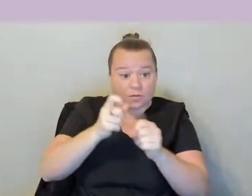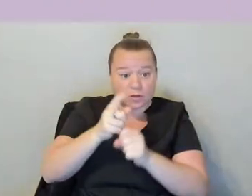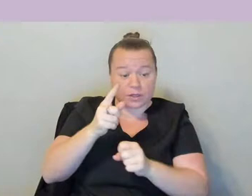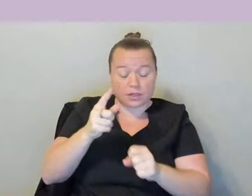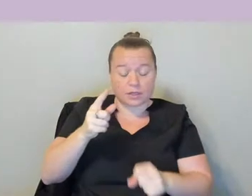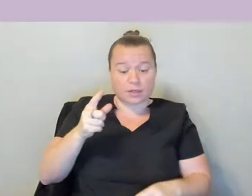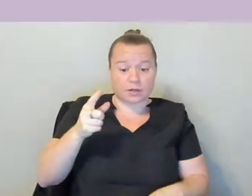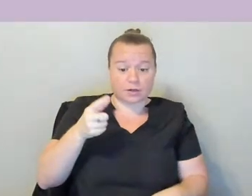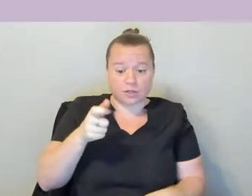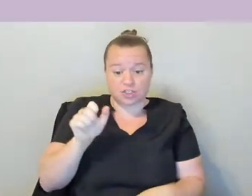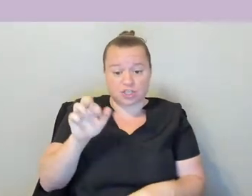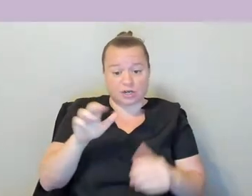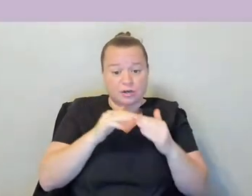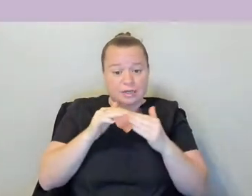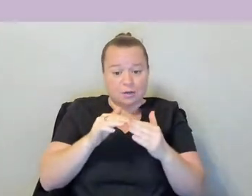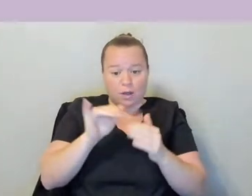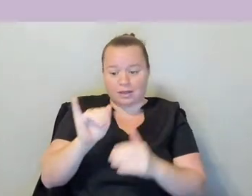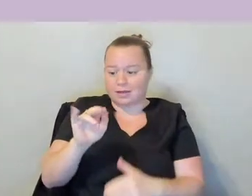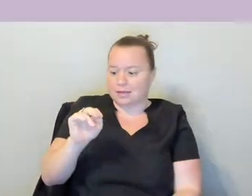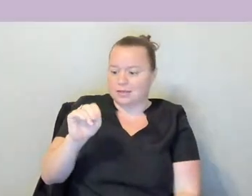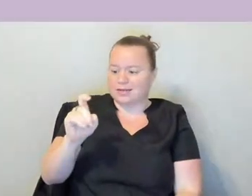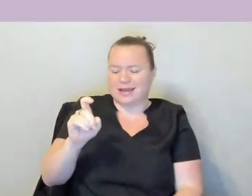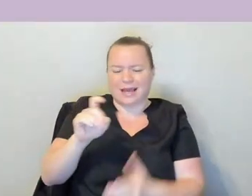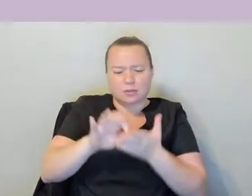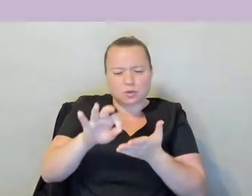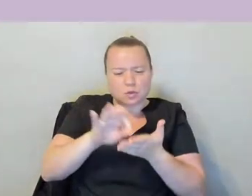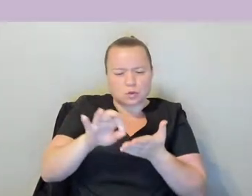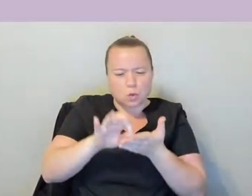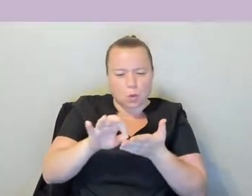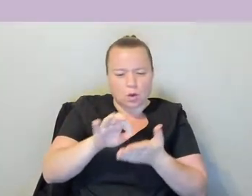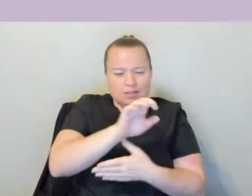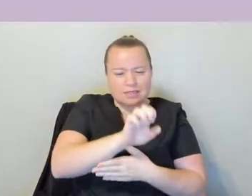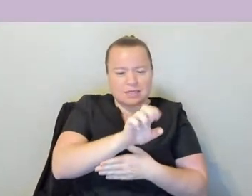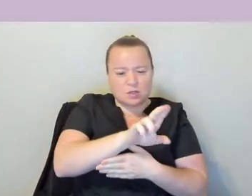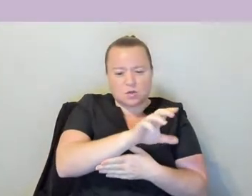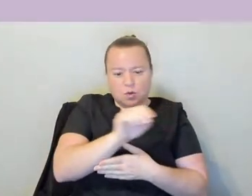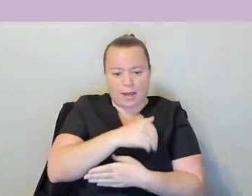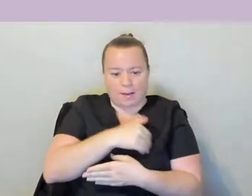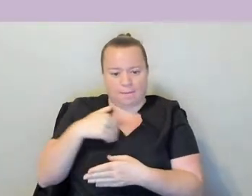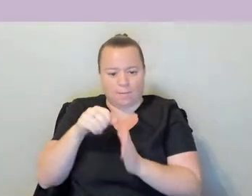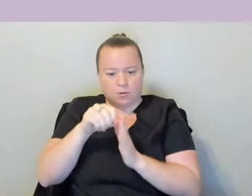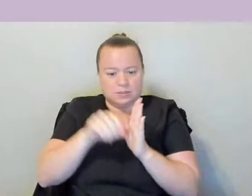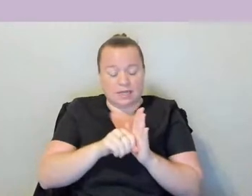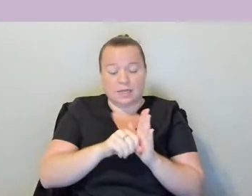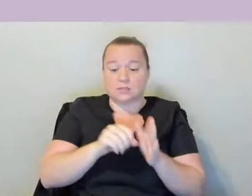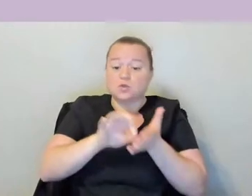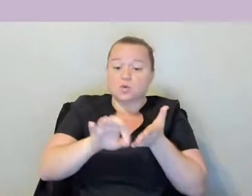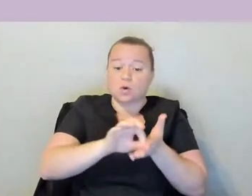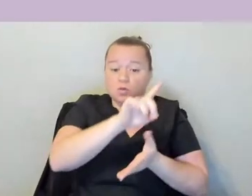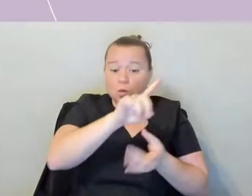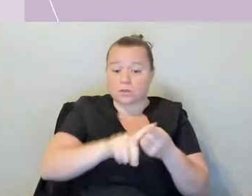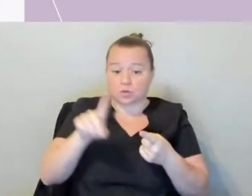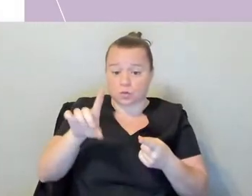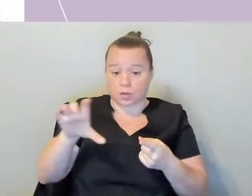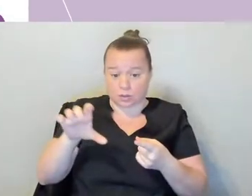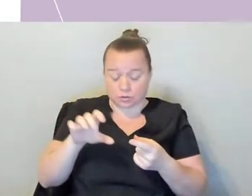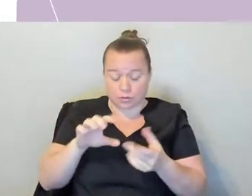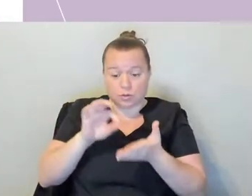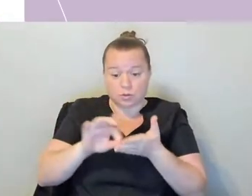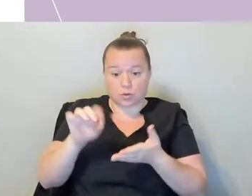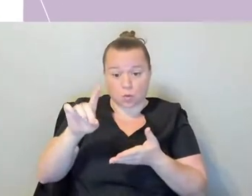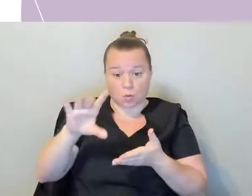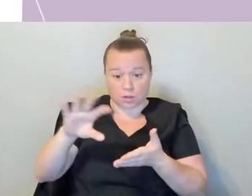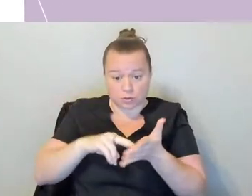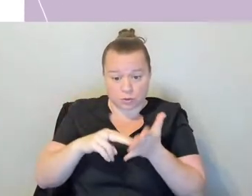Equality Index scores the EU and the member states from 1 to 100. A score of 100 would mean